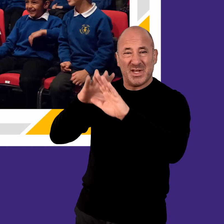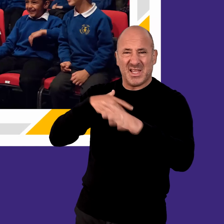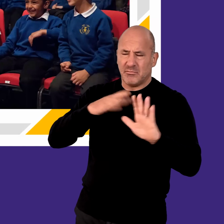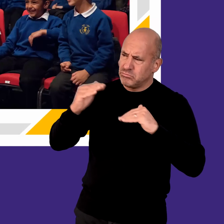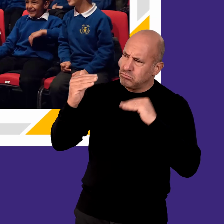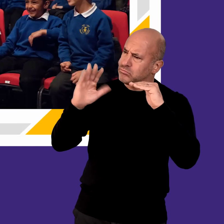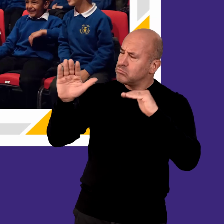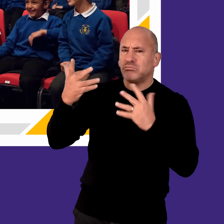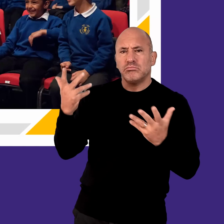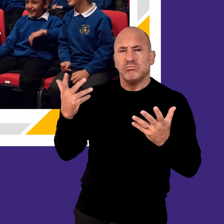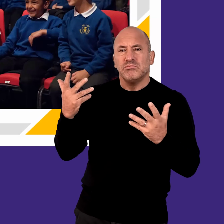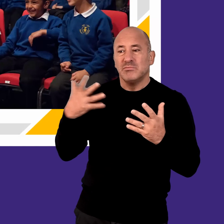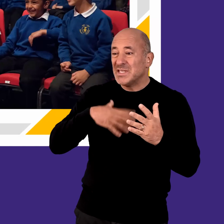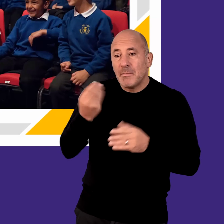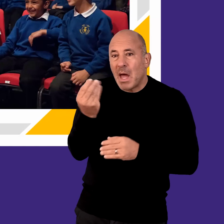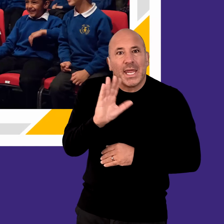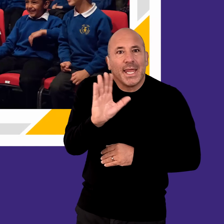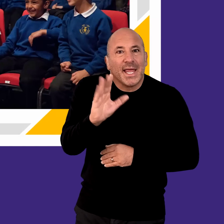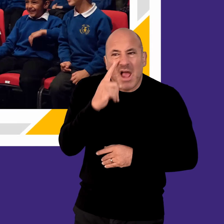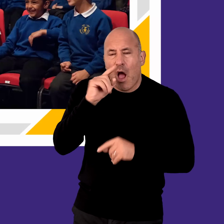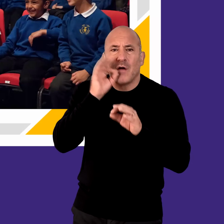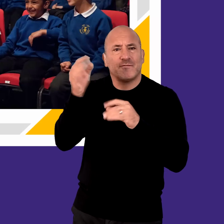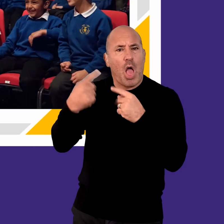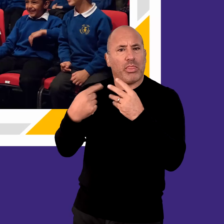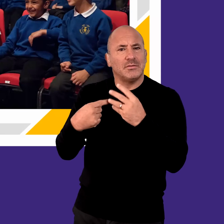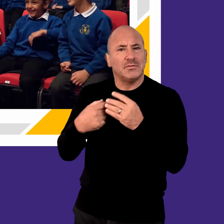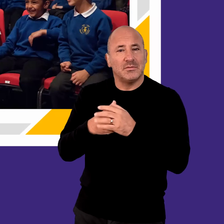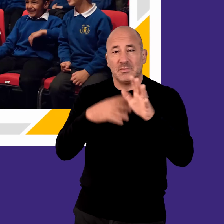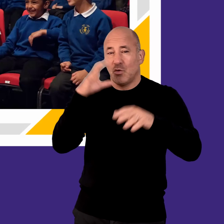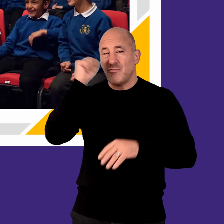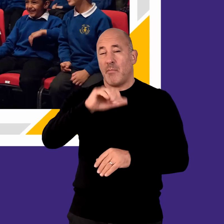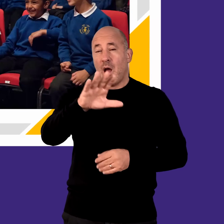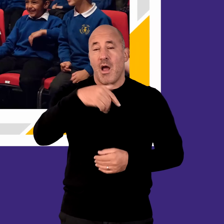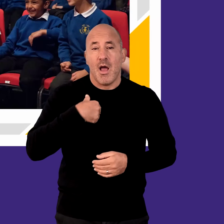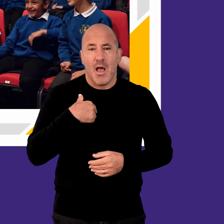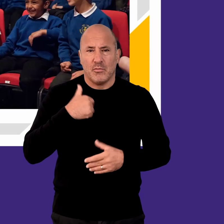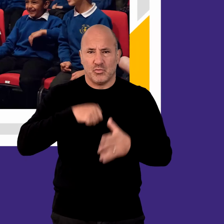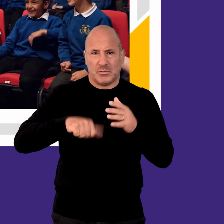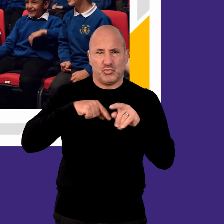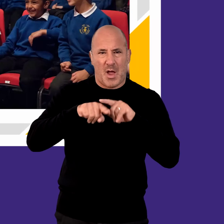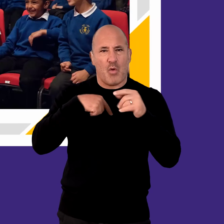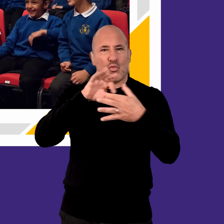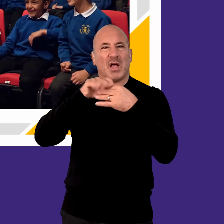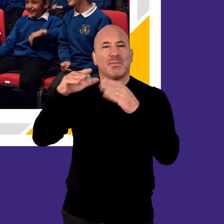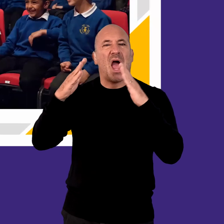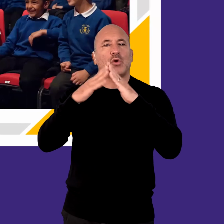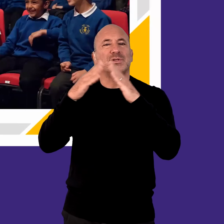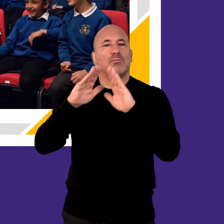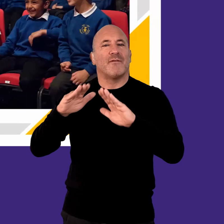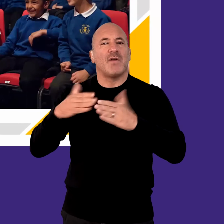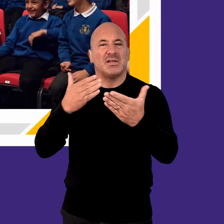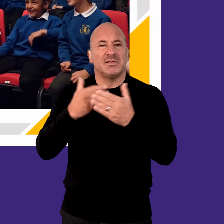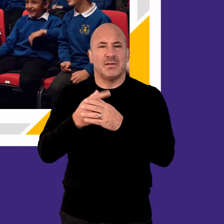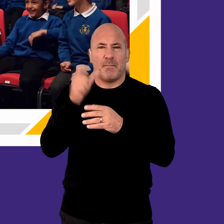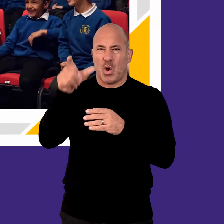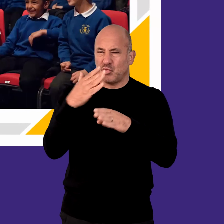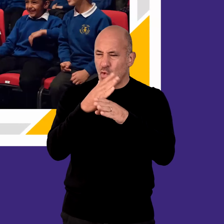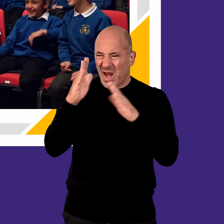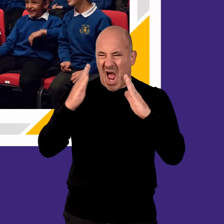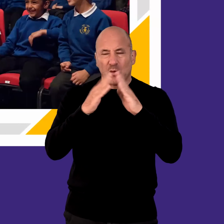resources. But I think it's asking for things that don't cost money. I remember when we were setting out to build relationships with the